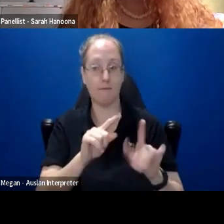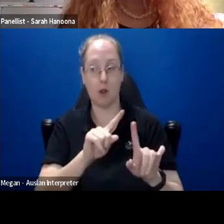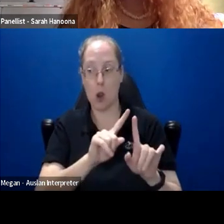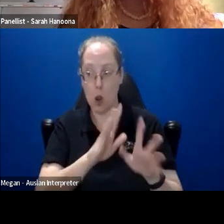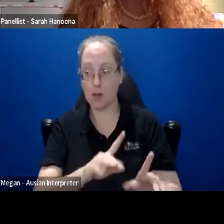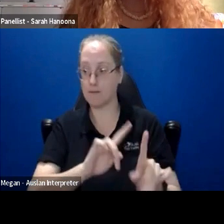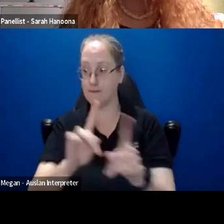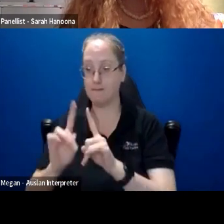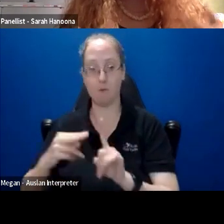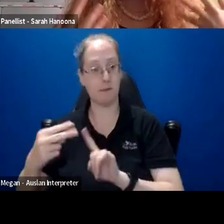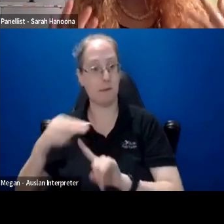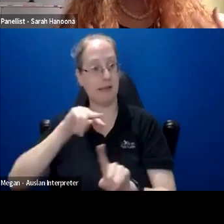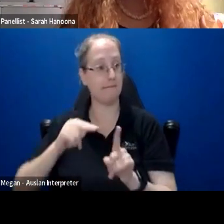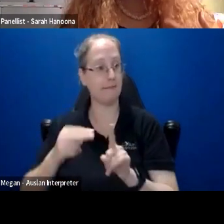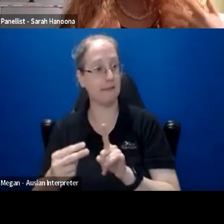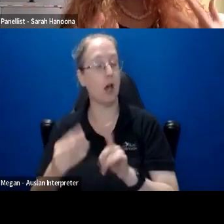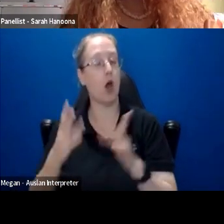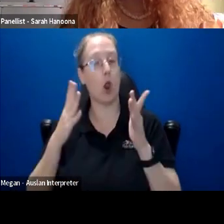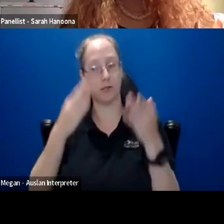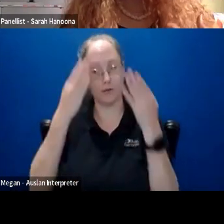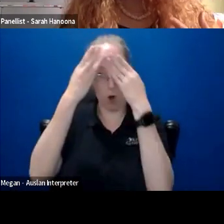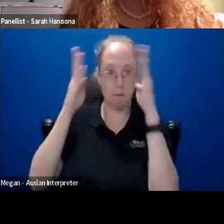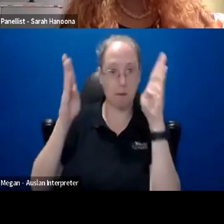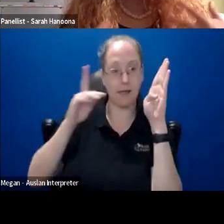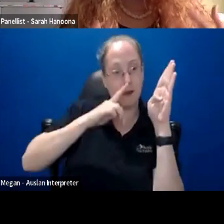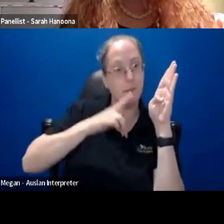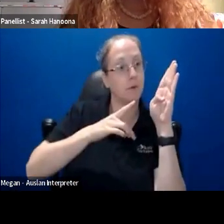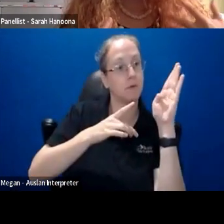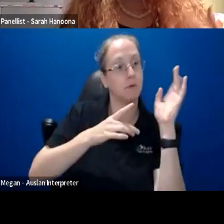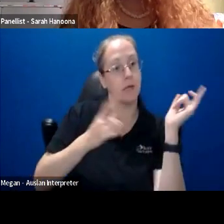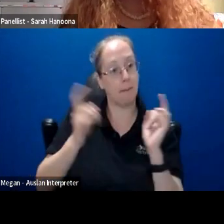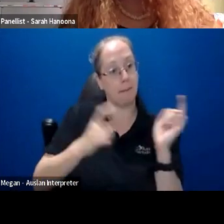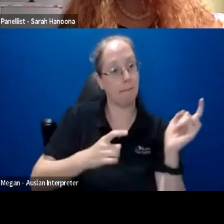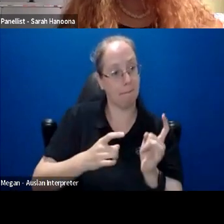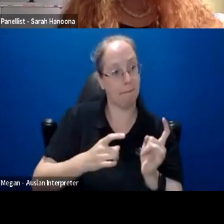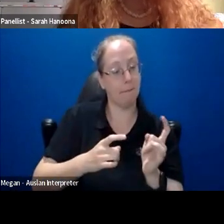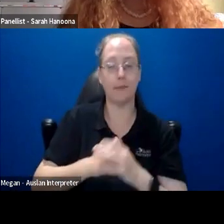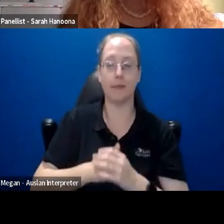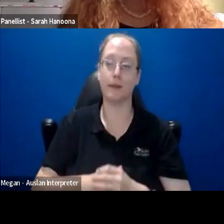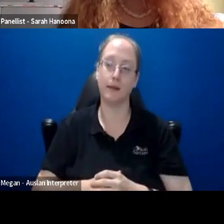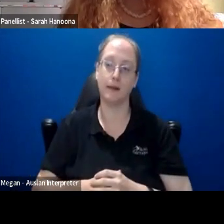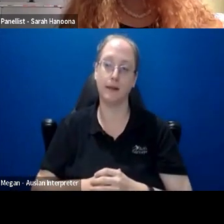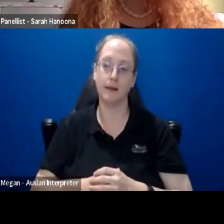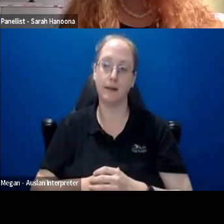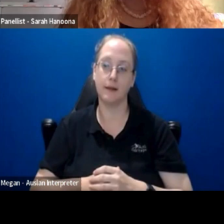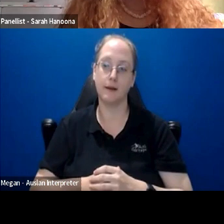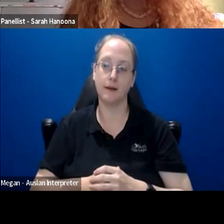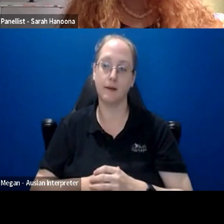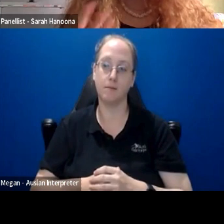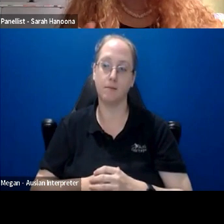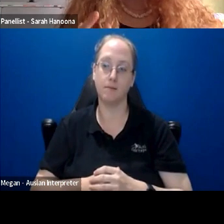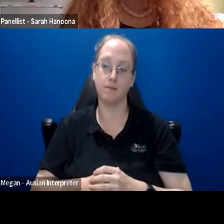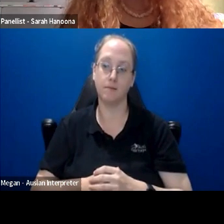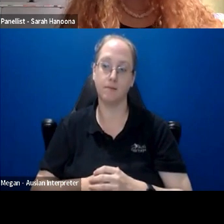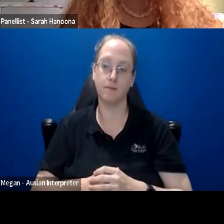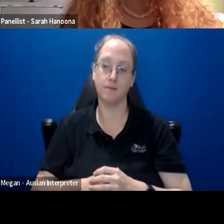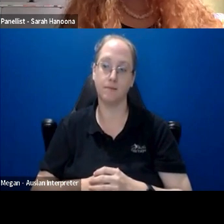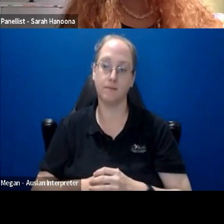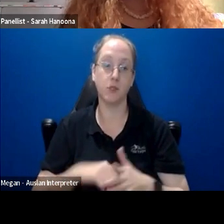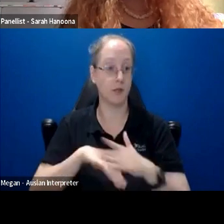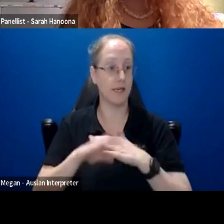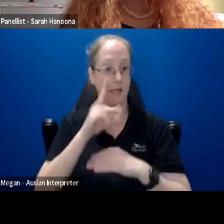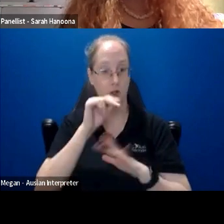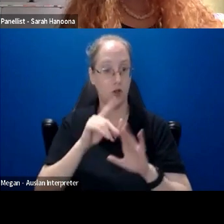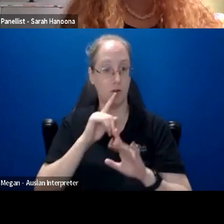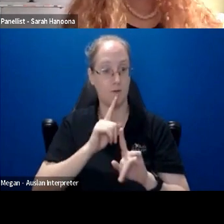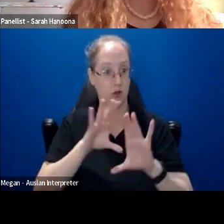lots of open-minded people, like for acceptance. So within our youth advisory